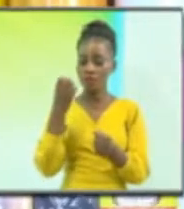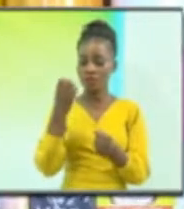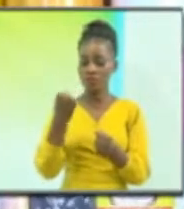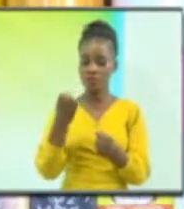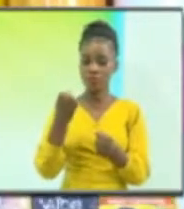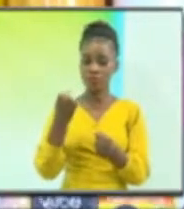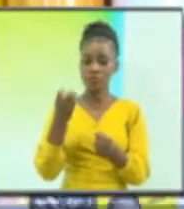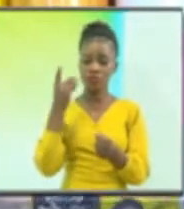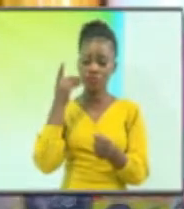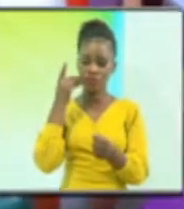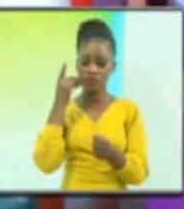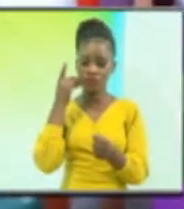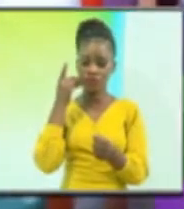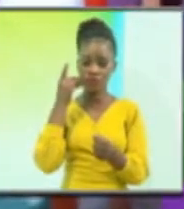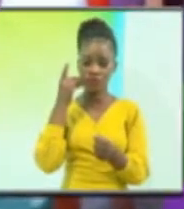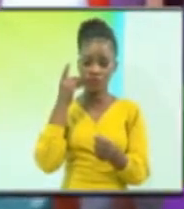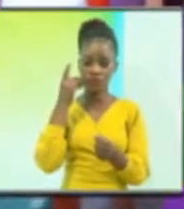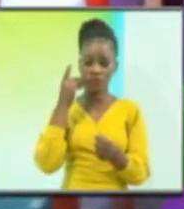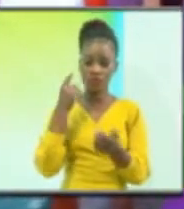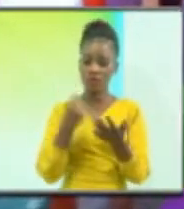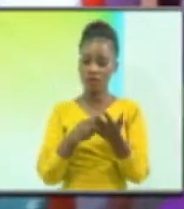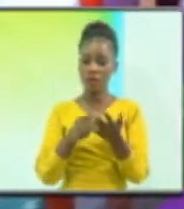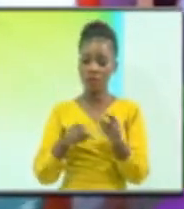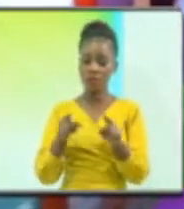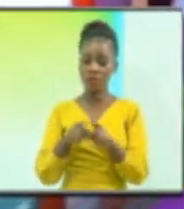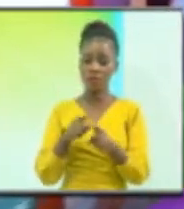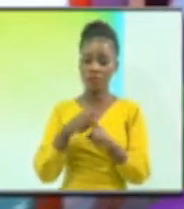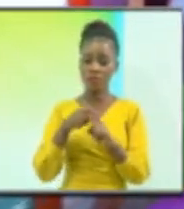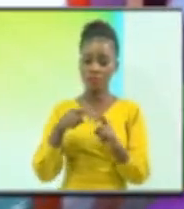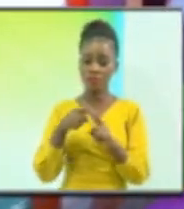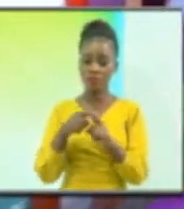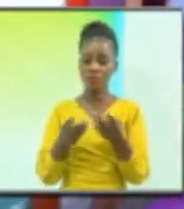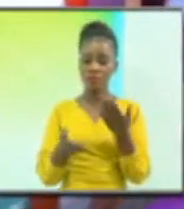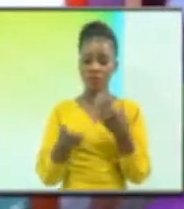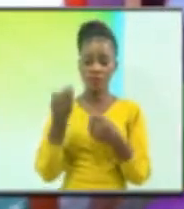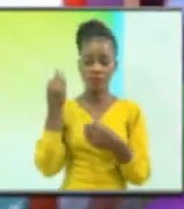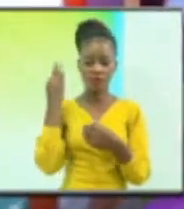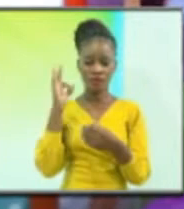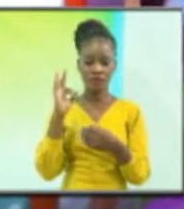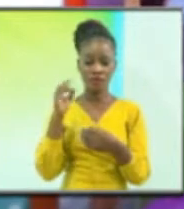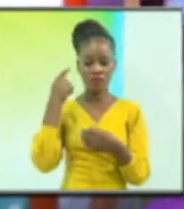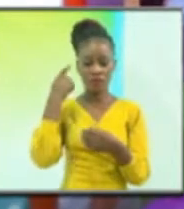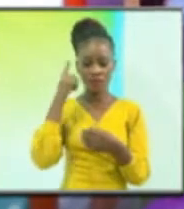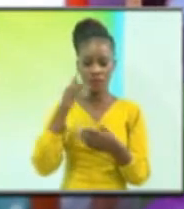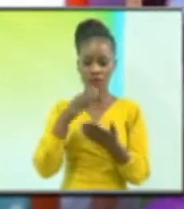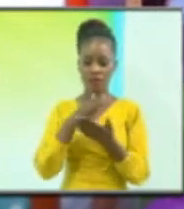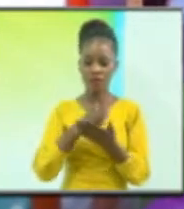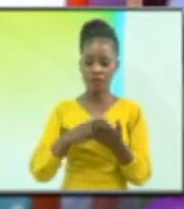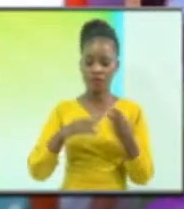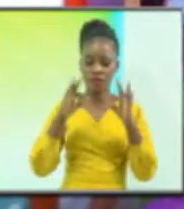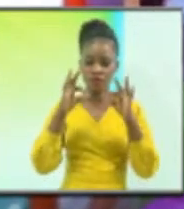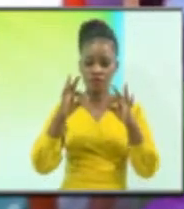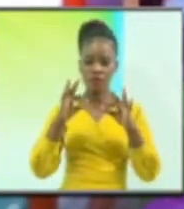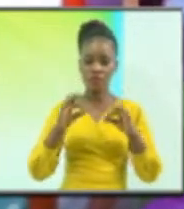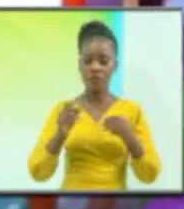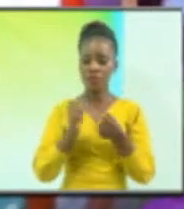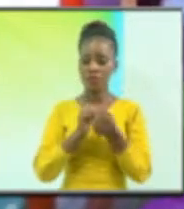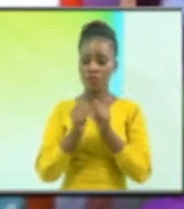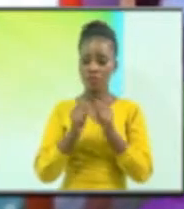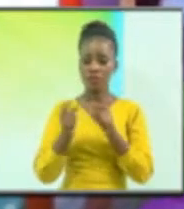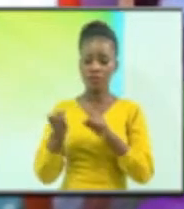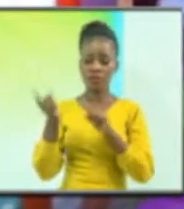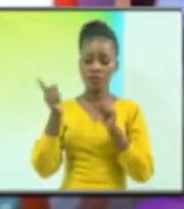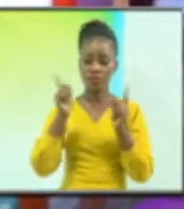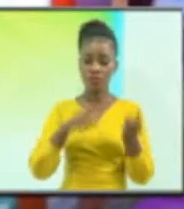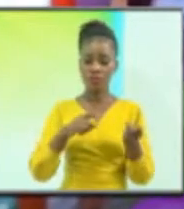million. Uganda has a negative balance of payments for the set of products, which include